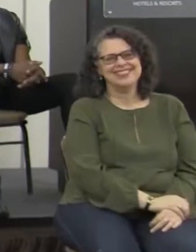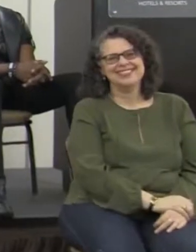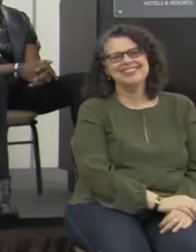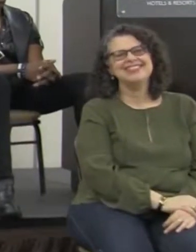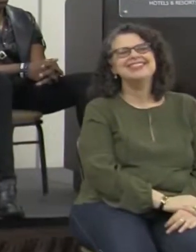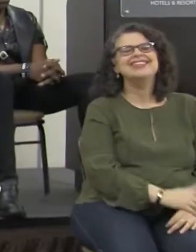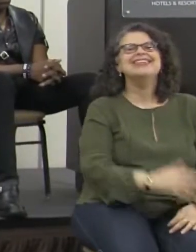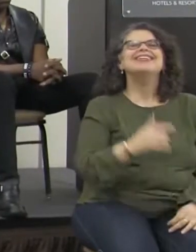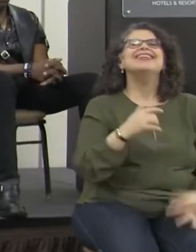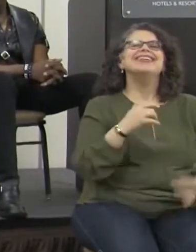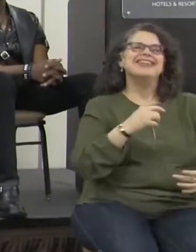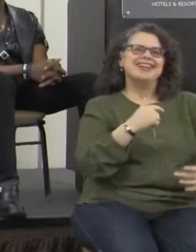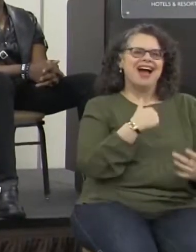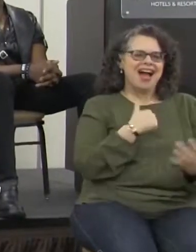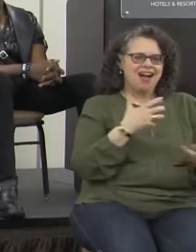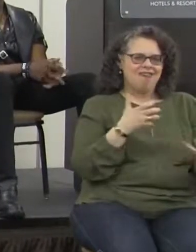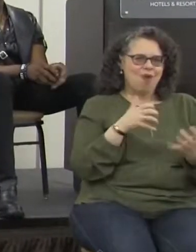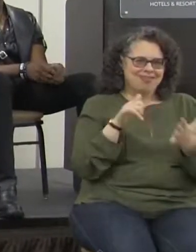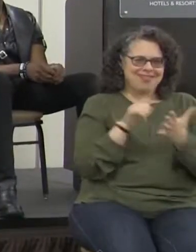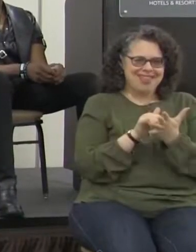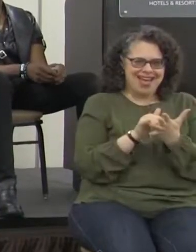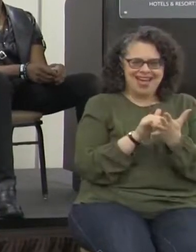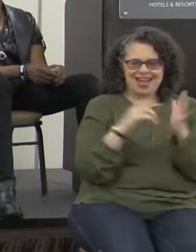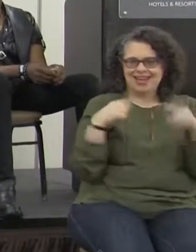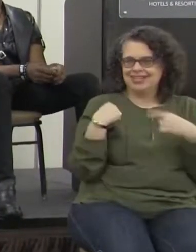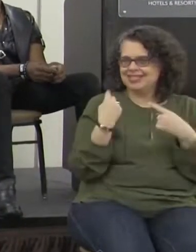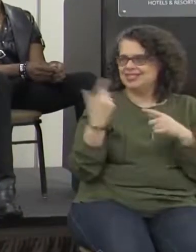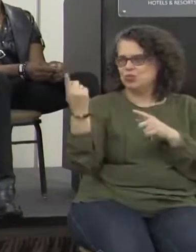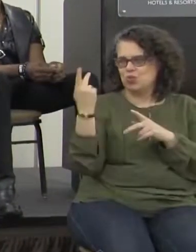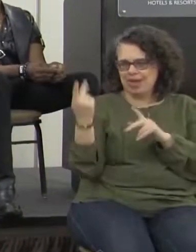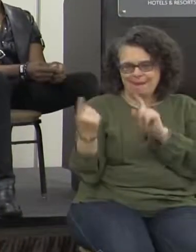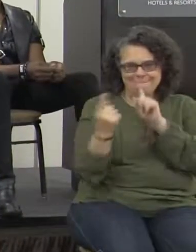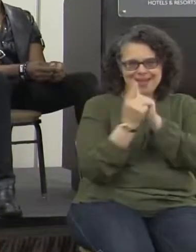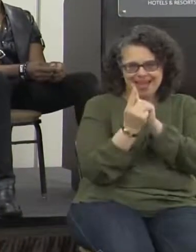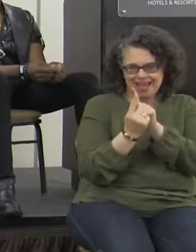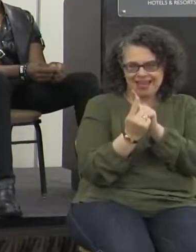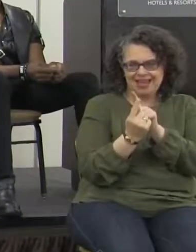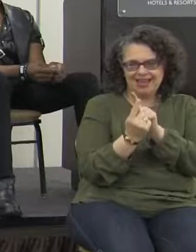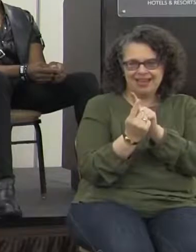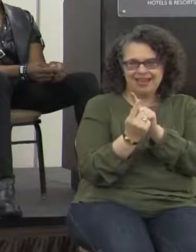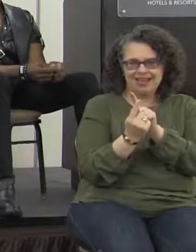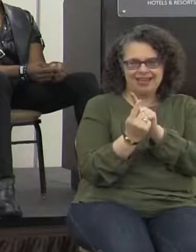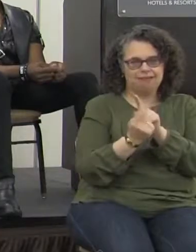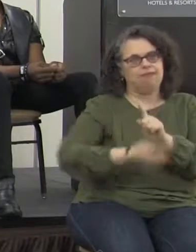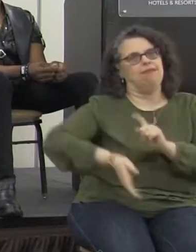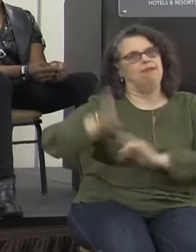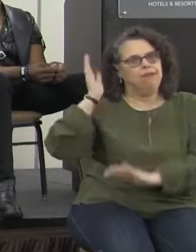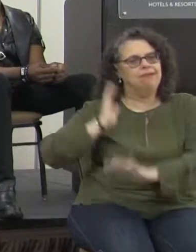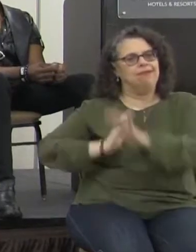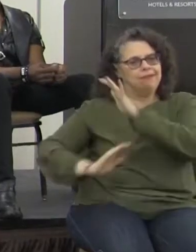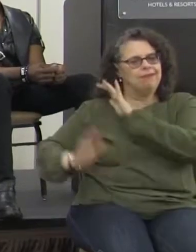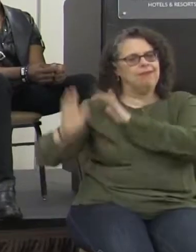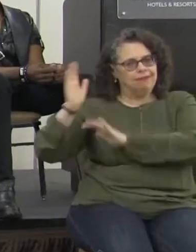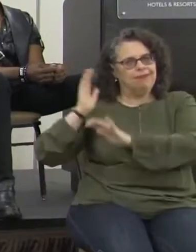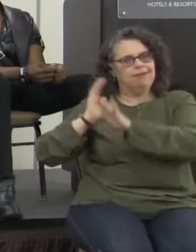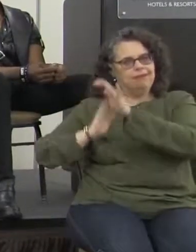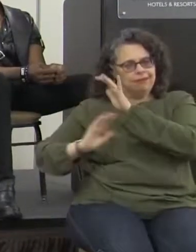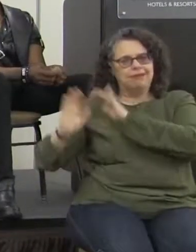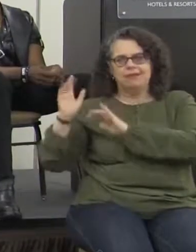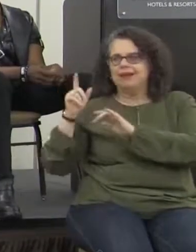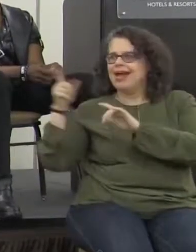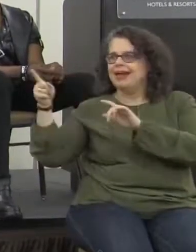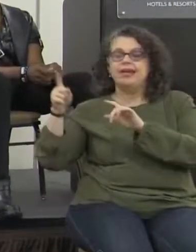I have wanted that since you and I met back in the day, and he went